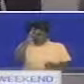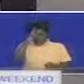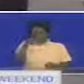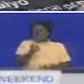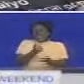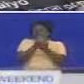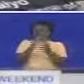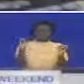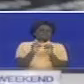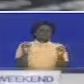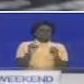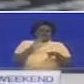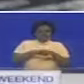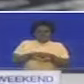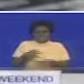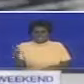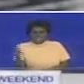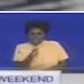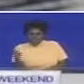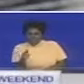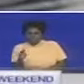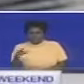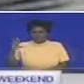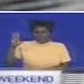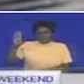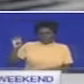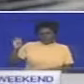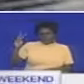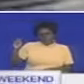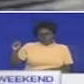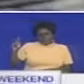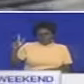on terror. Ben Kitili, KTN.